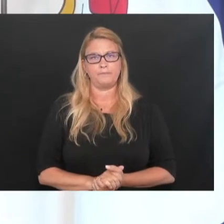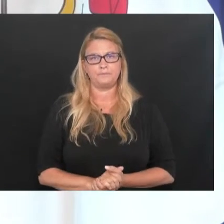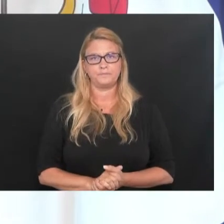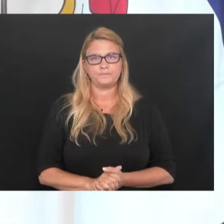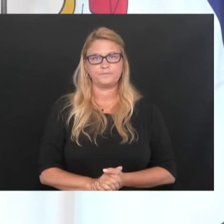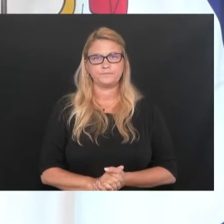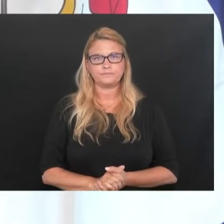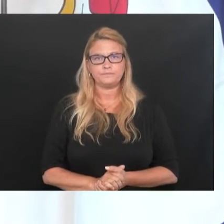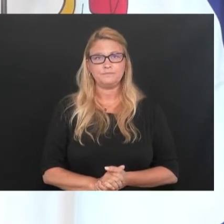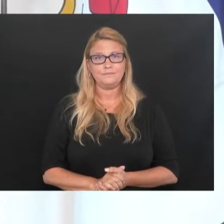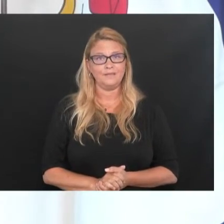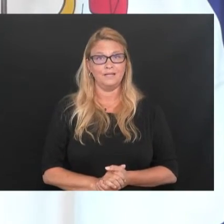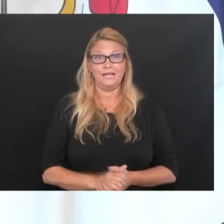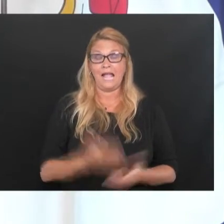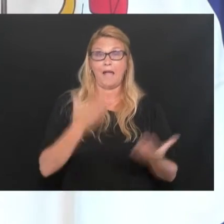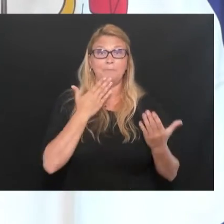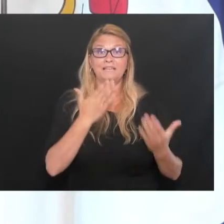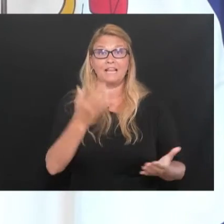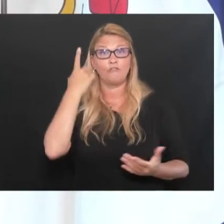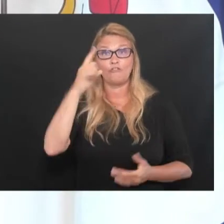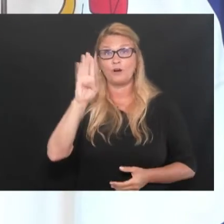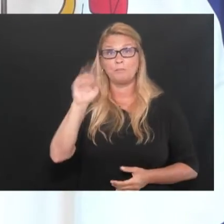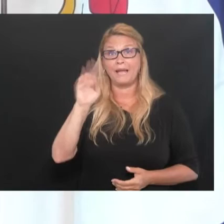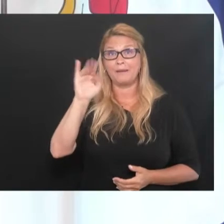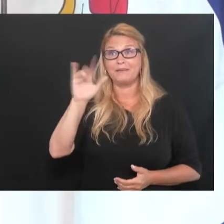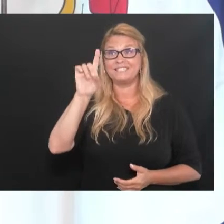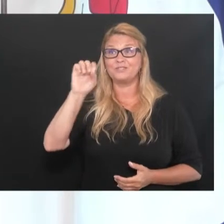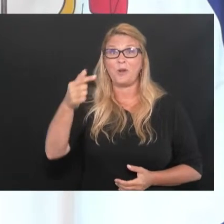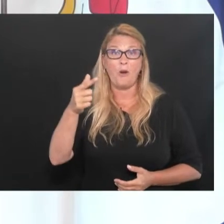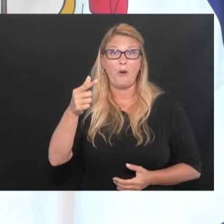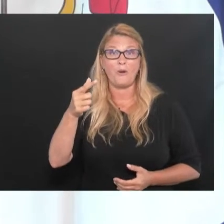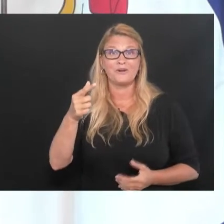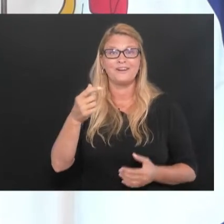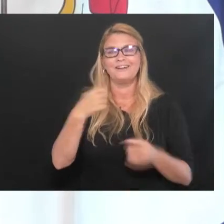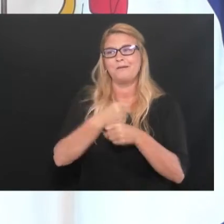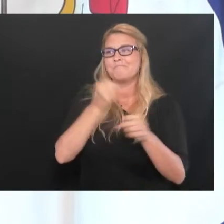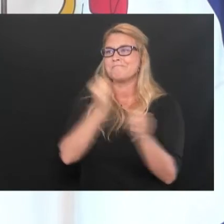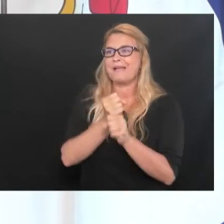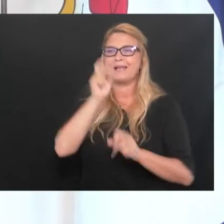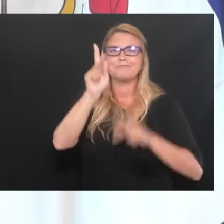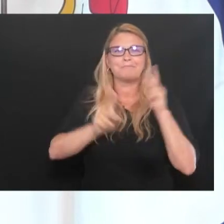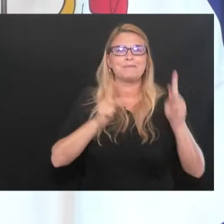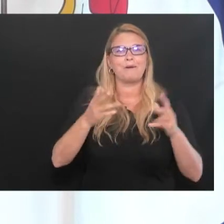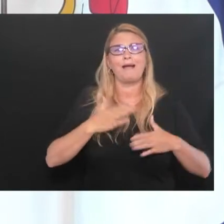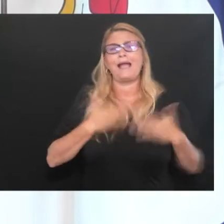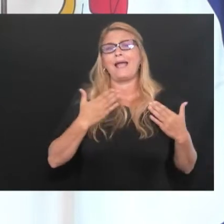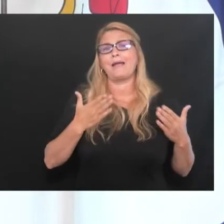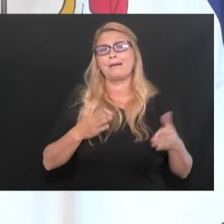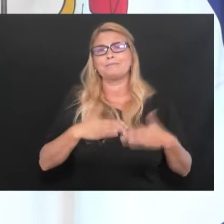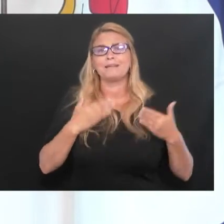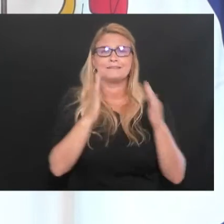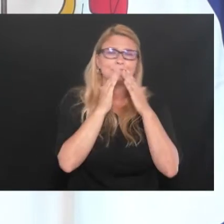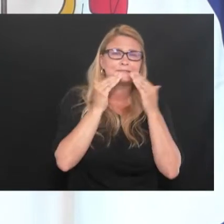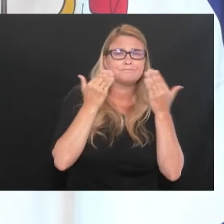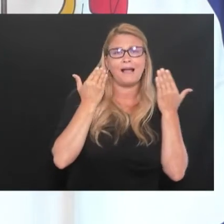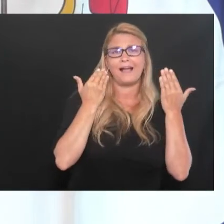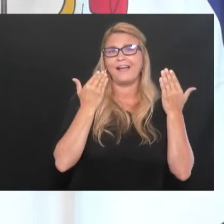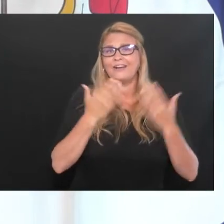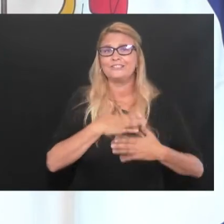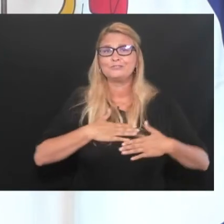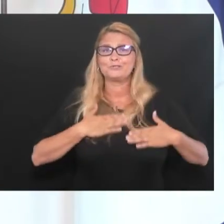I'm thankful for their little baby dog to be bringing a lot of smiles and joy to a lot of people and everything, and